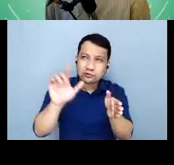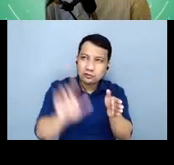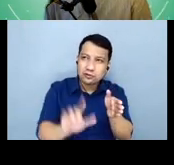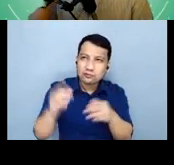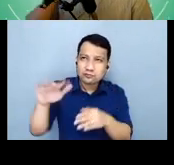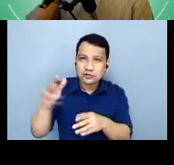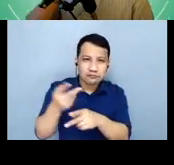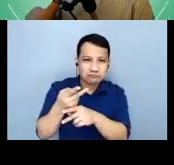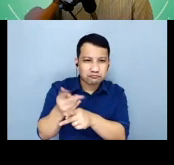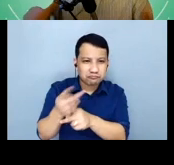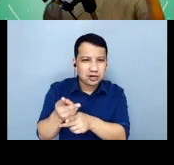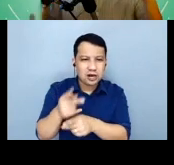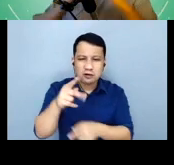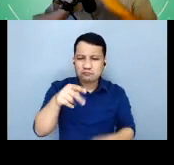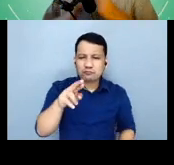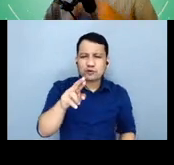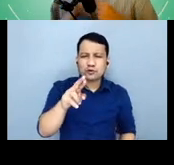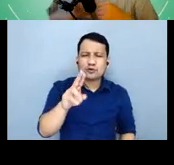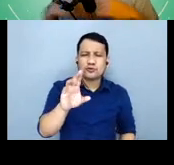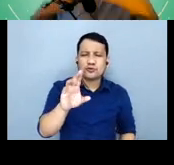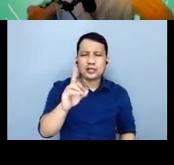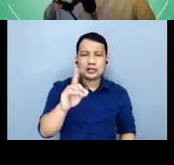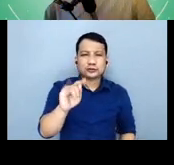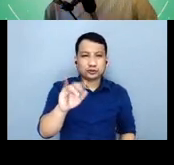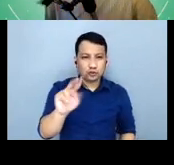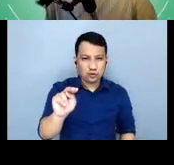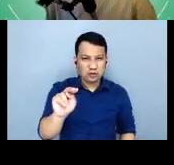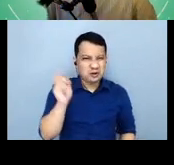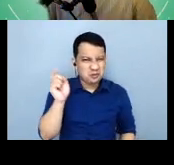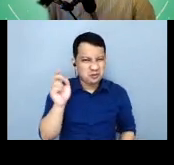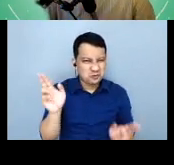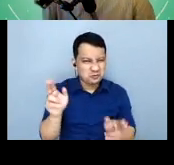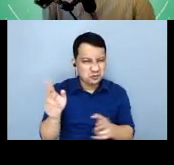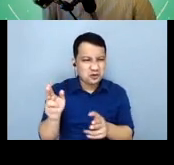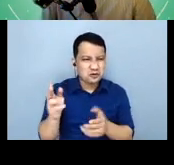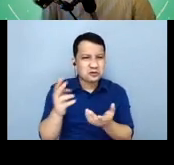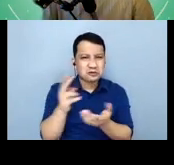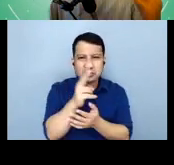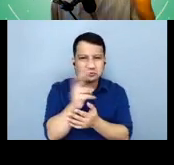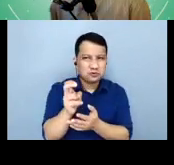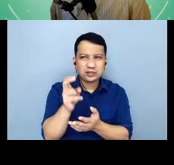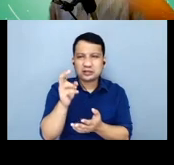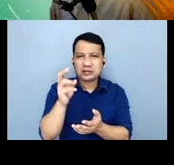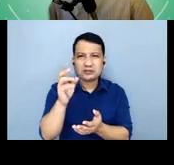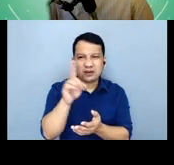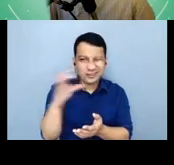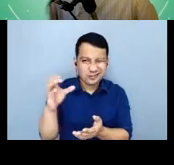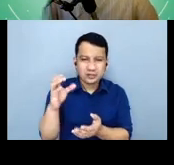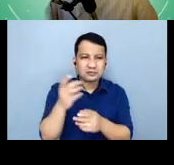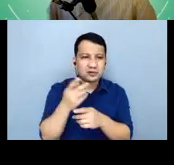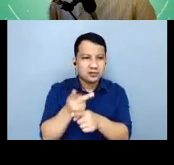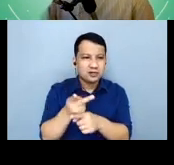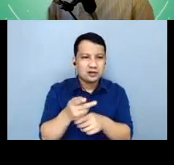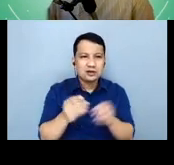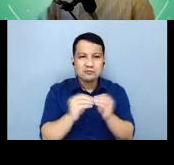production, meaning they're meant for short runs of 100 to 200 pieces, which is actually in line with much